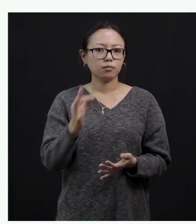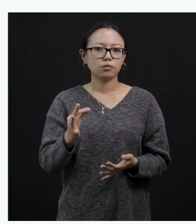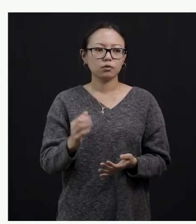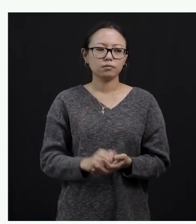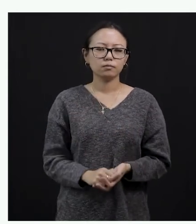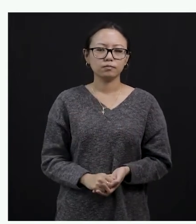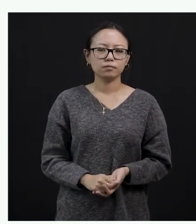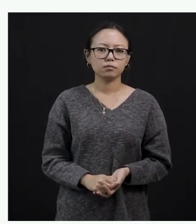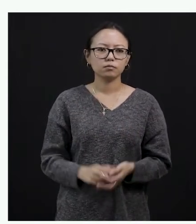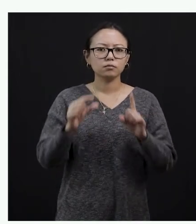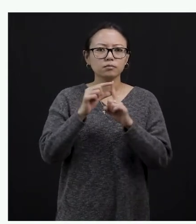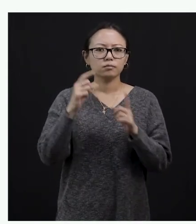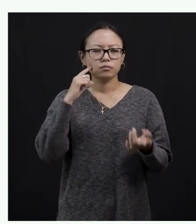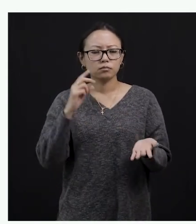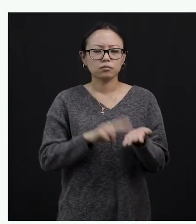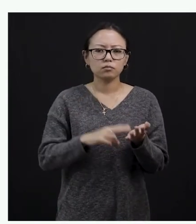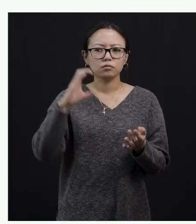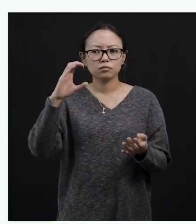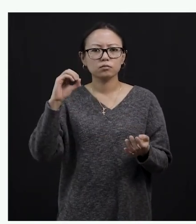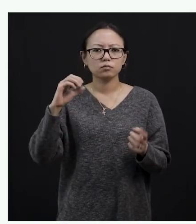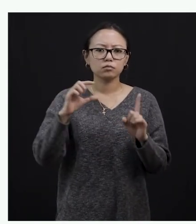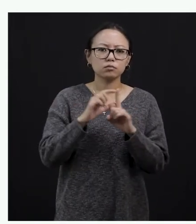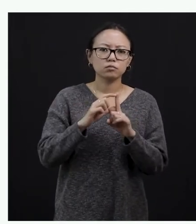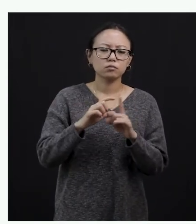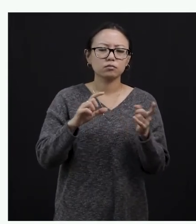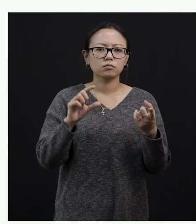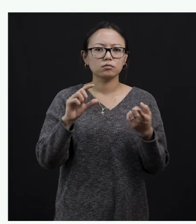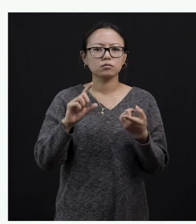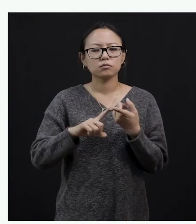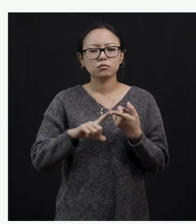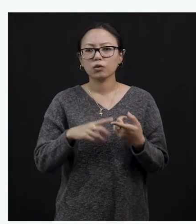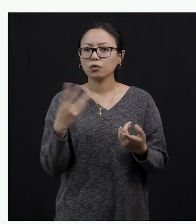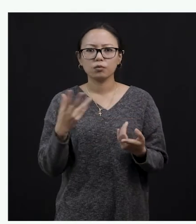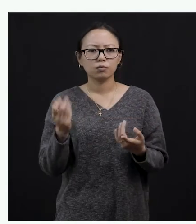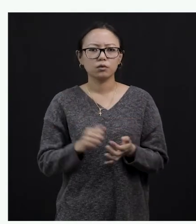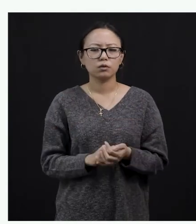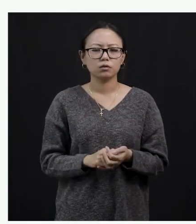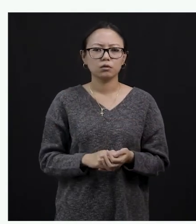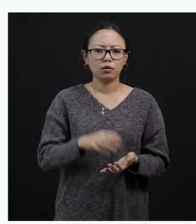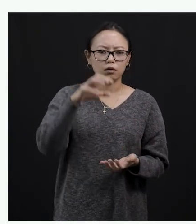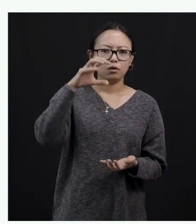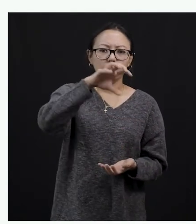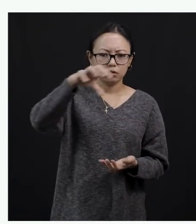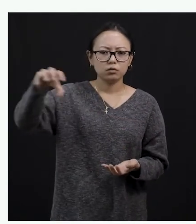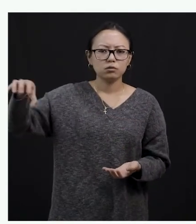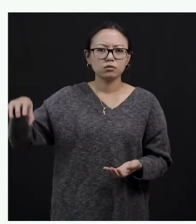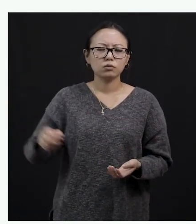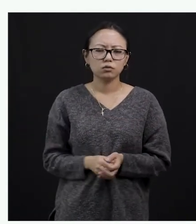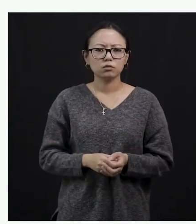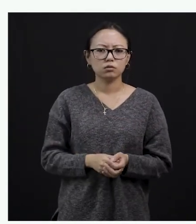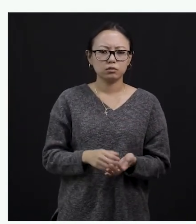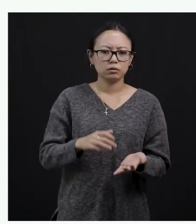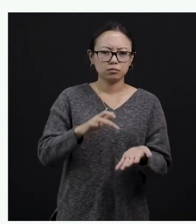you're wondering what is a PIN code, see, in our country we have so many areas. Okay, in